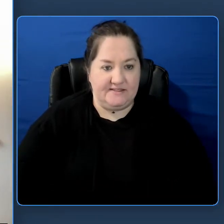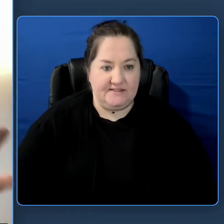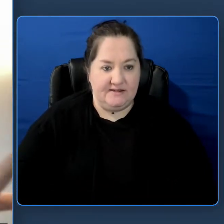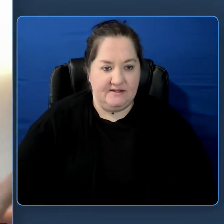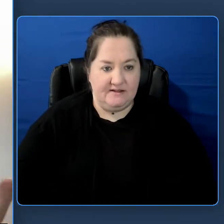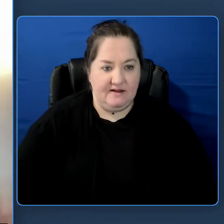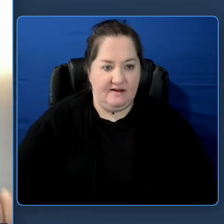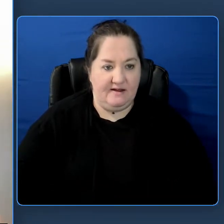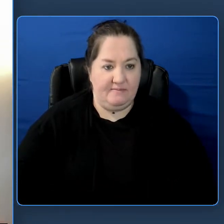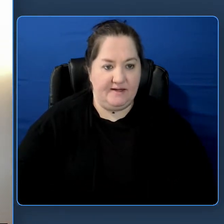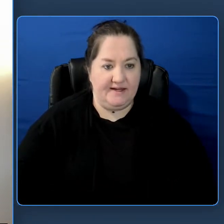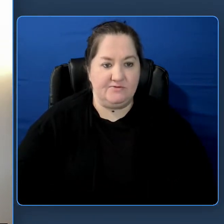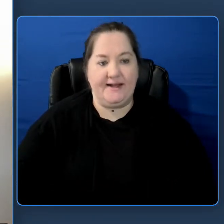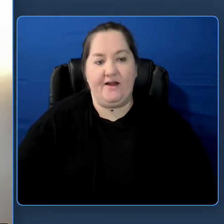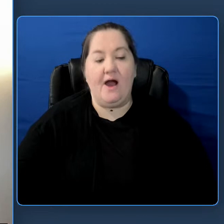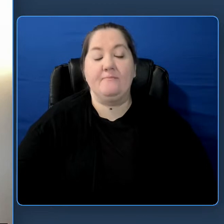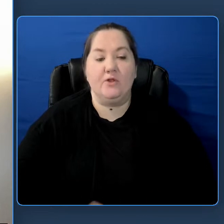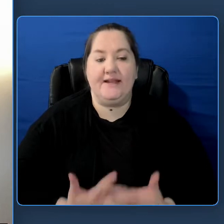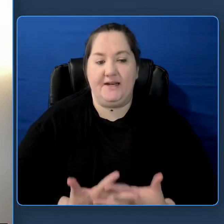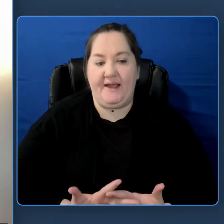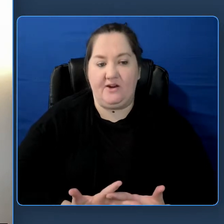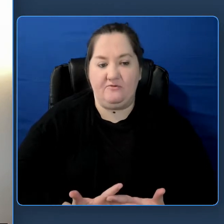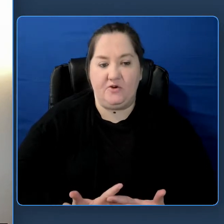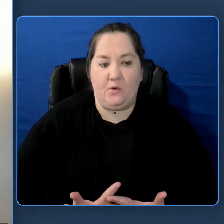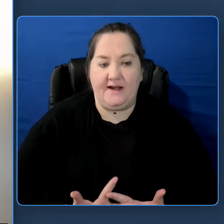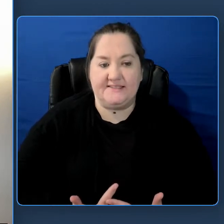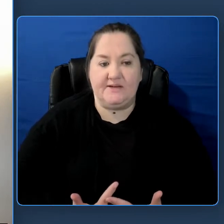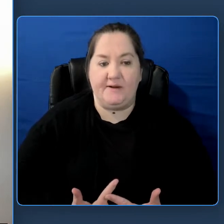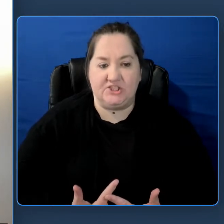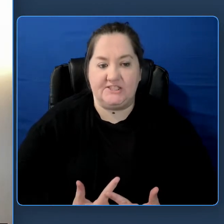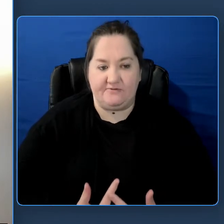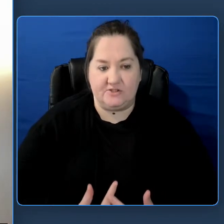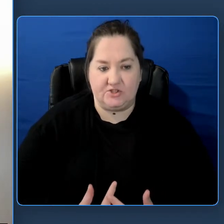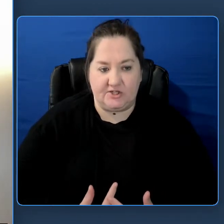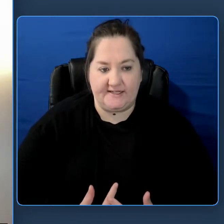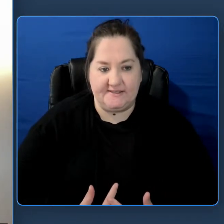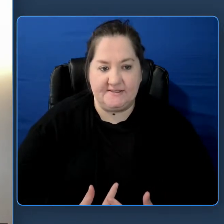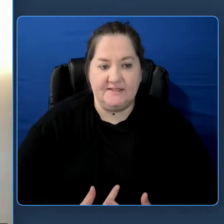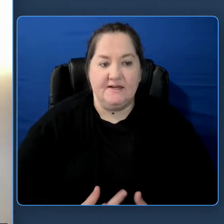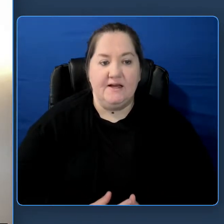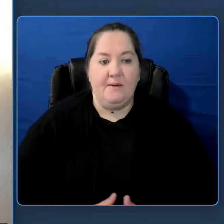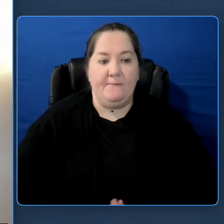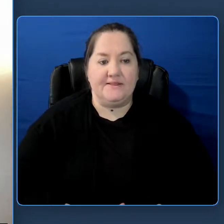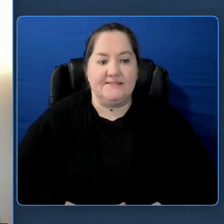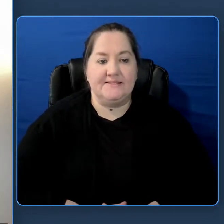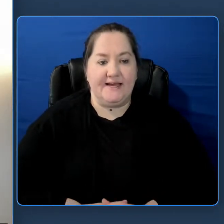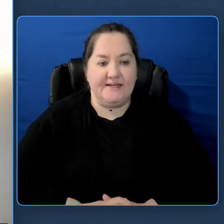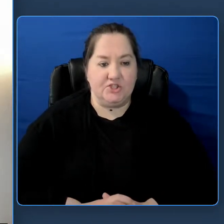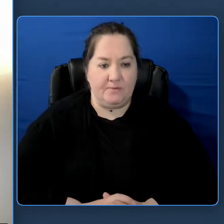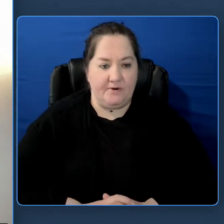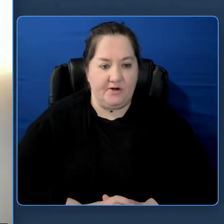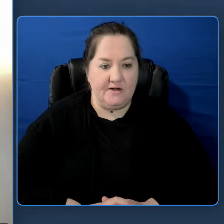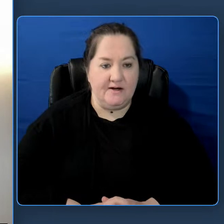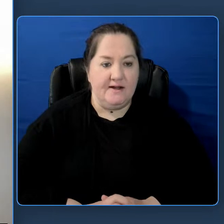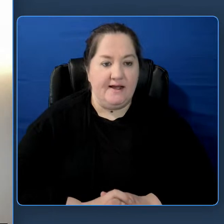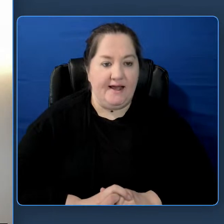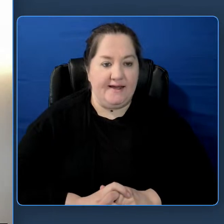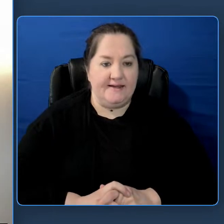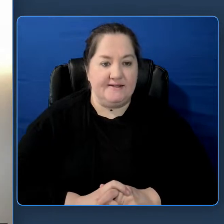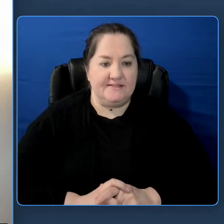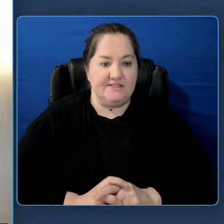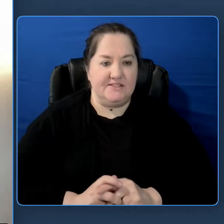same size. Because right now I'm looking at a panel view where I see a bunch of different screens. But the second